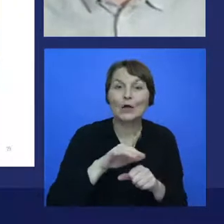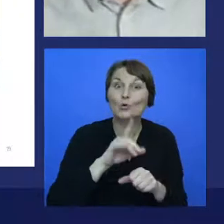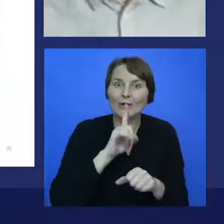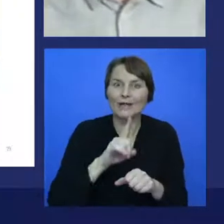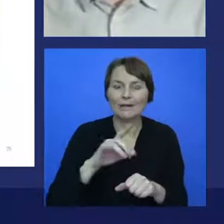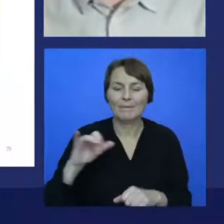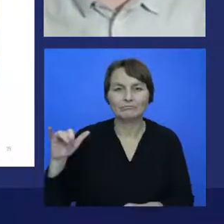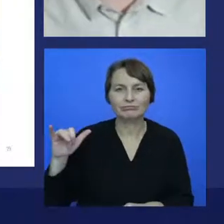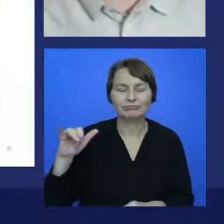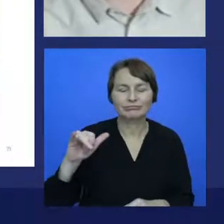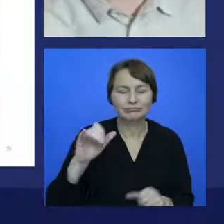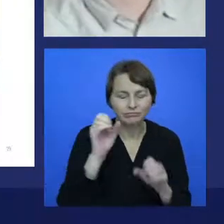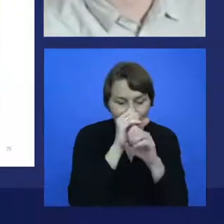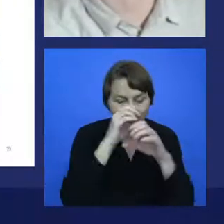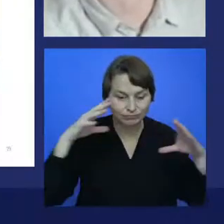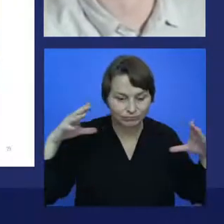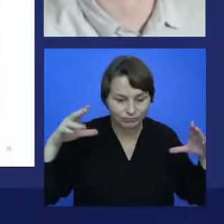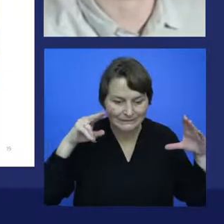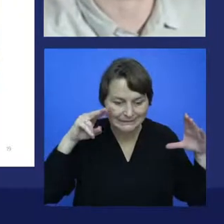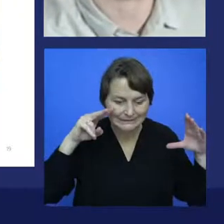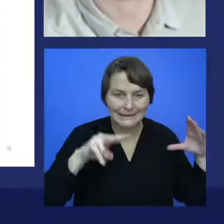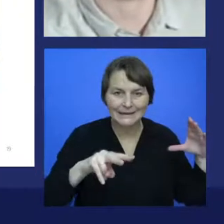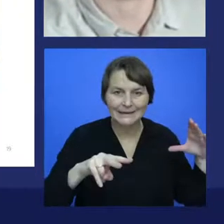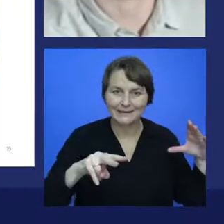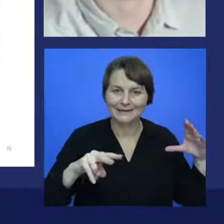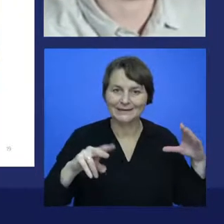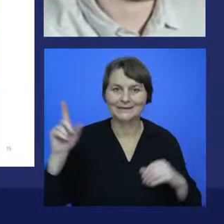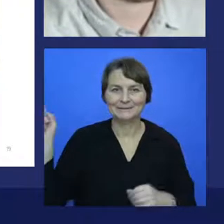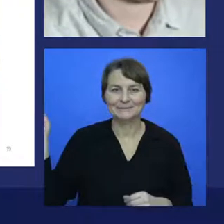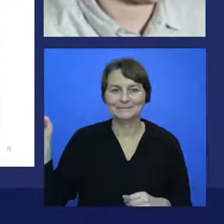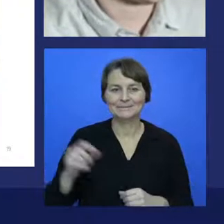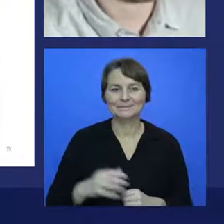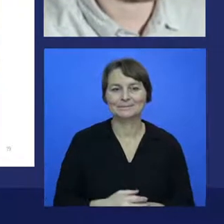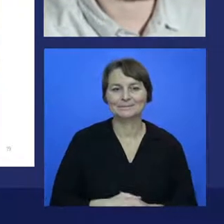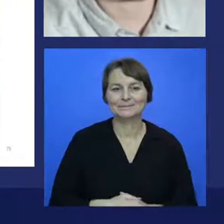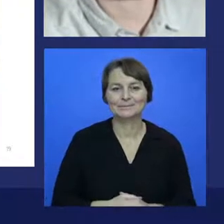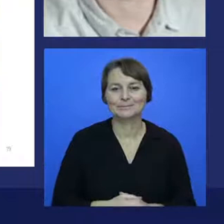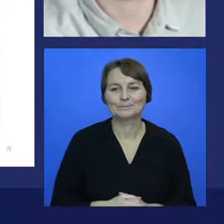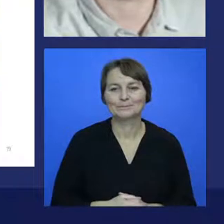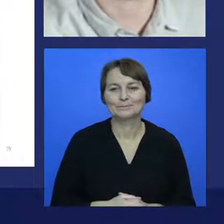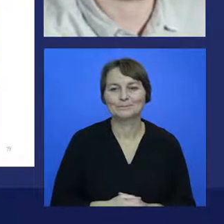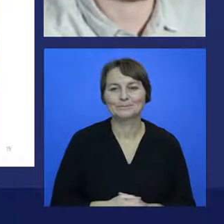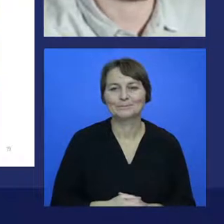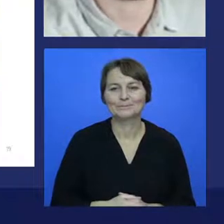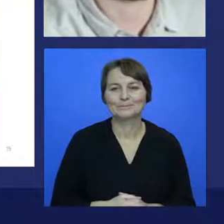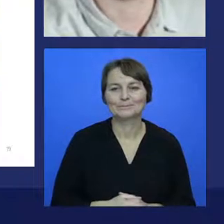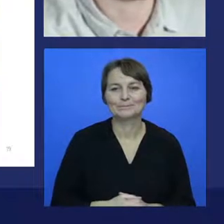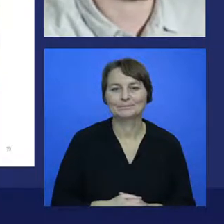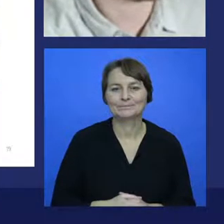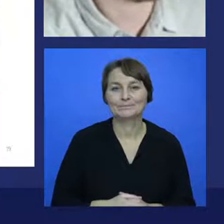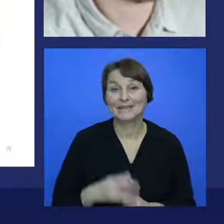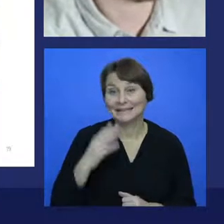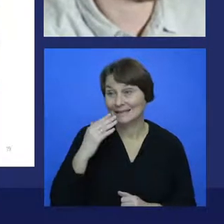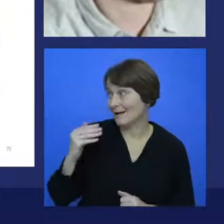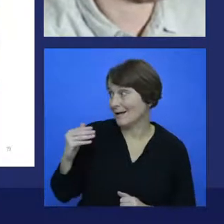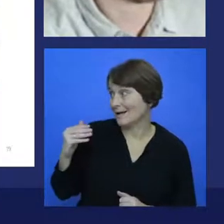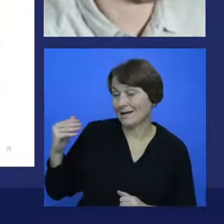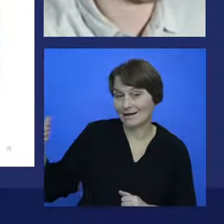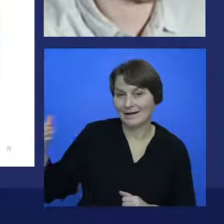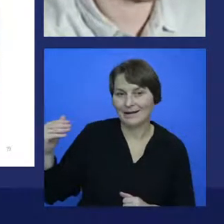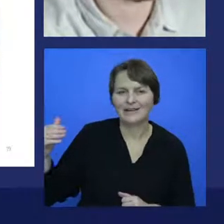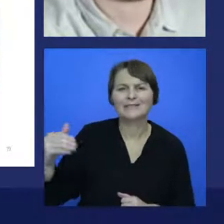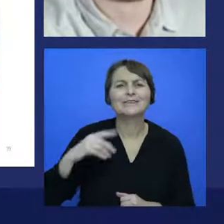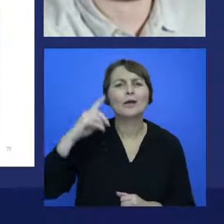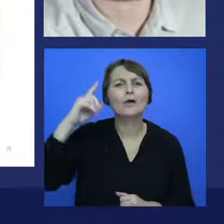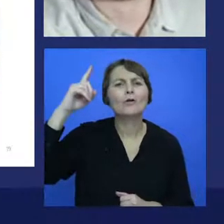scale. So looking here, this is actually, if I can use my pointer, On the left, we can actually see St. Paul's Cathedral in London,